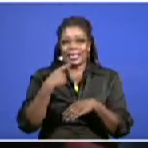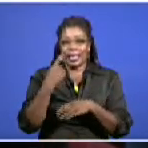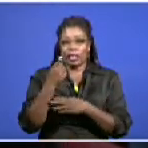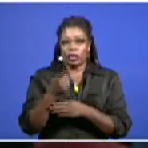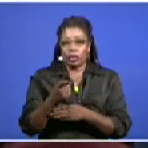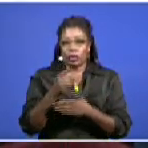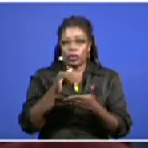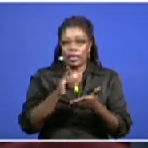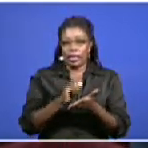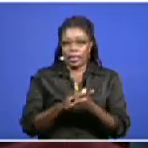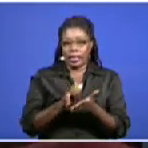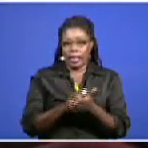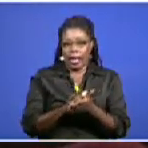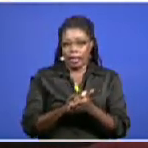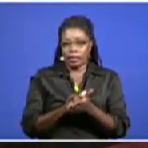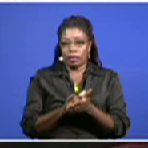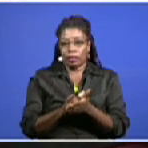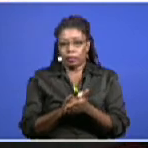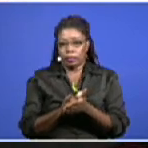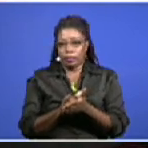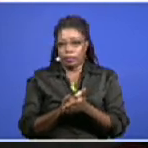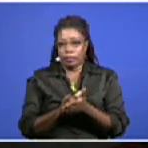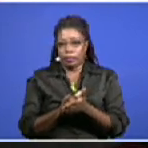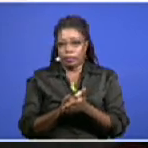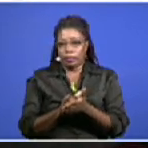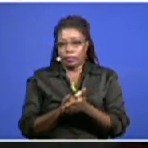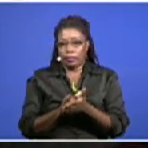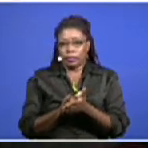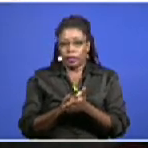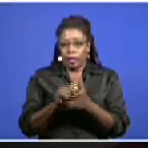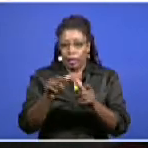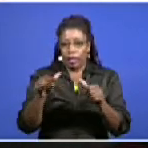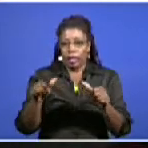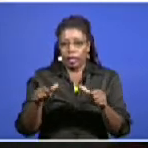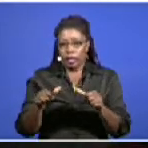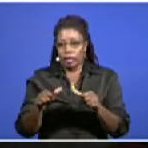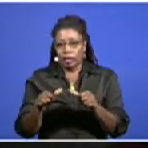example, which was featured on one of your stations last night,